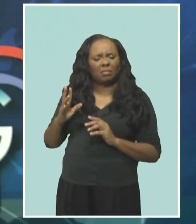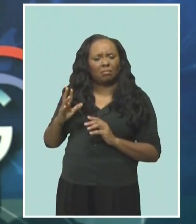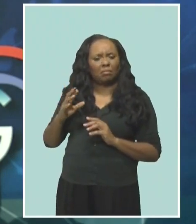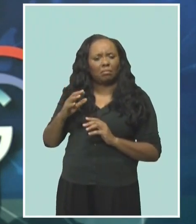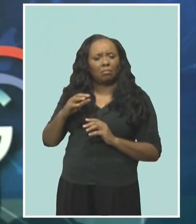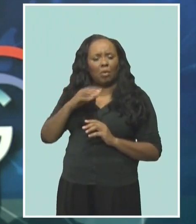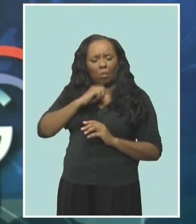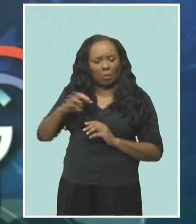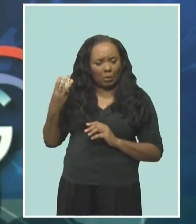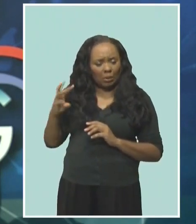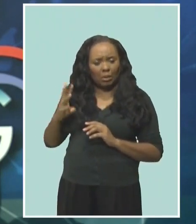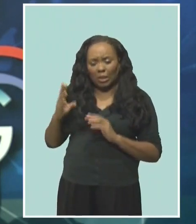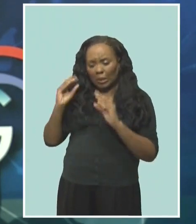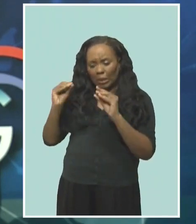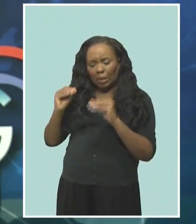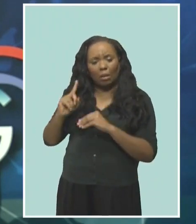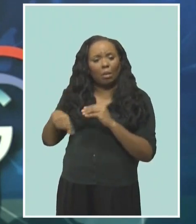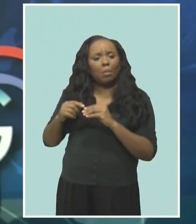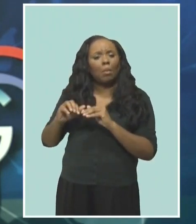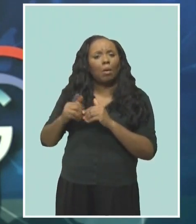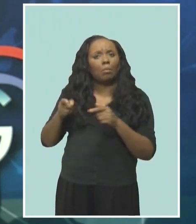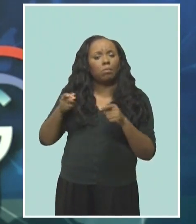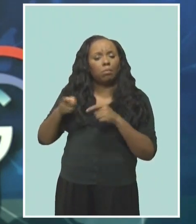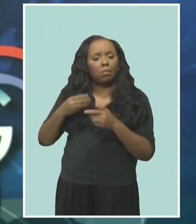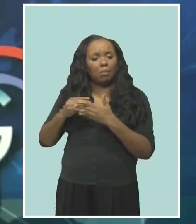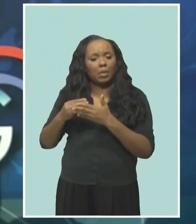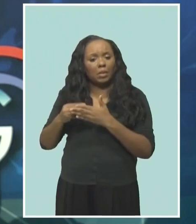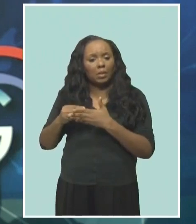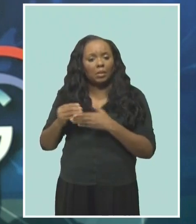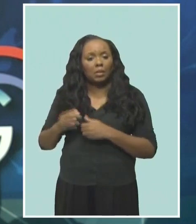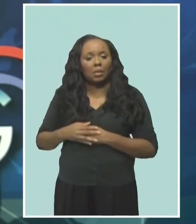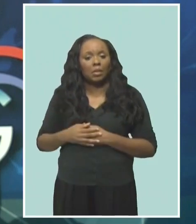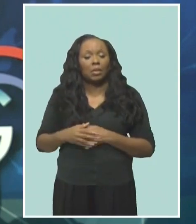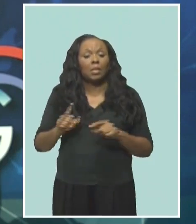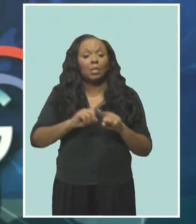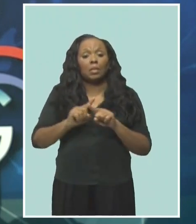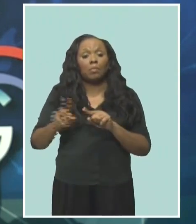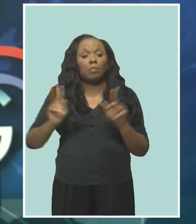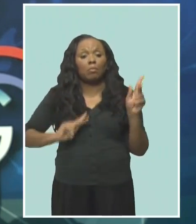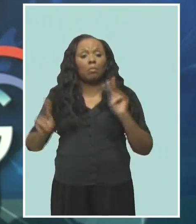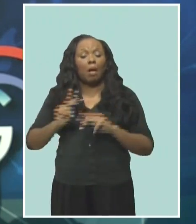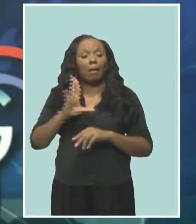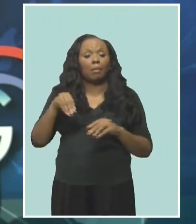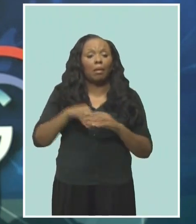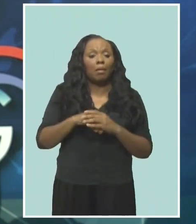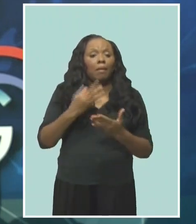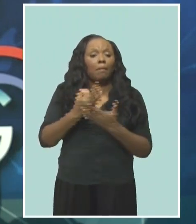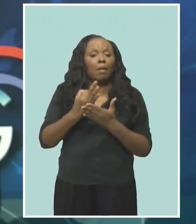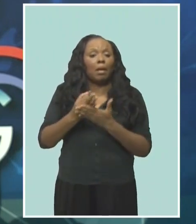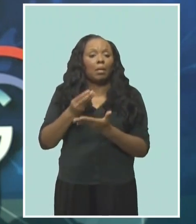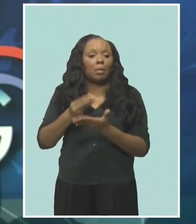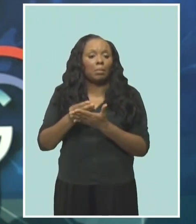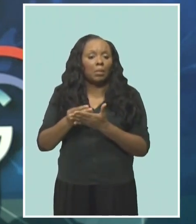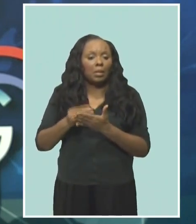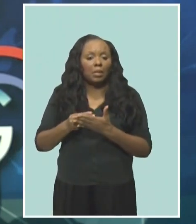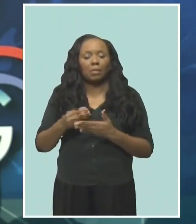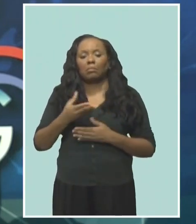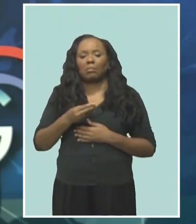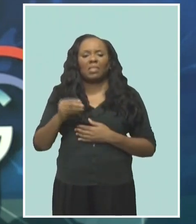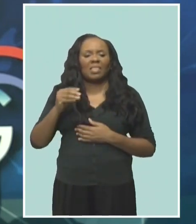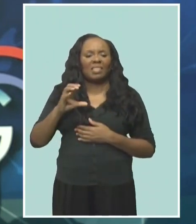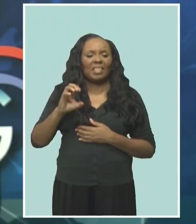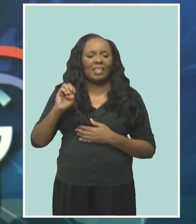Natasha Small, as well as Chief Financial Officer Natasha Small and Chief Executive Officer and Managing Director Anthony